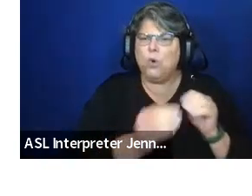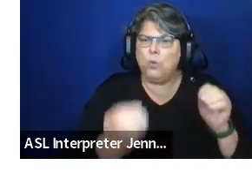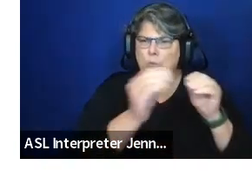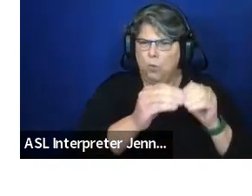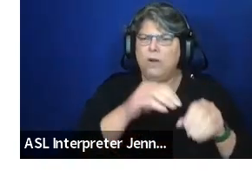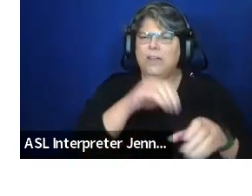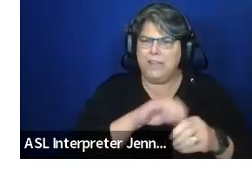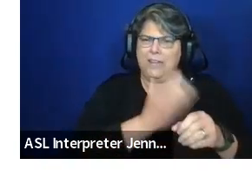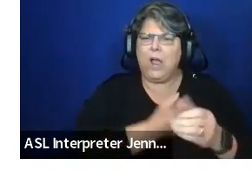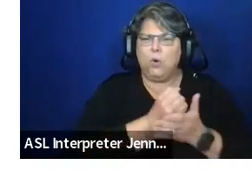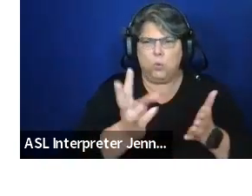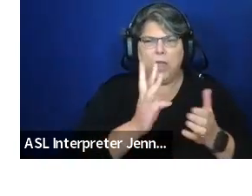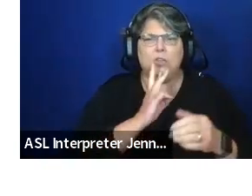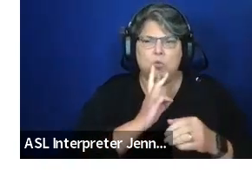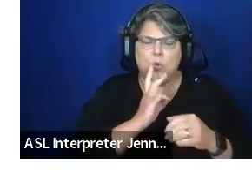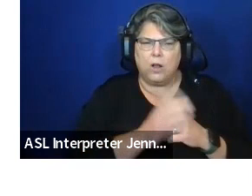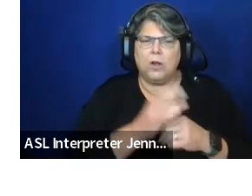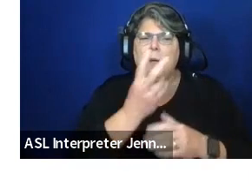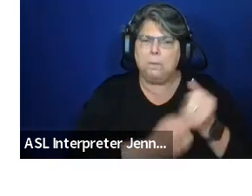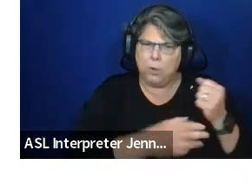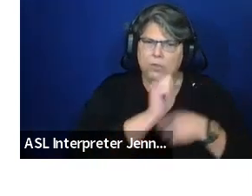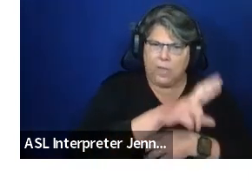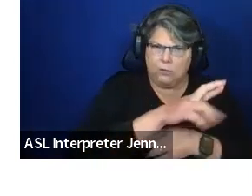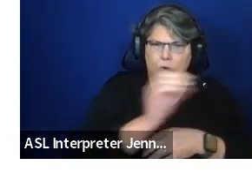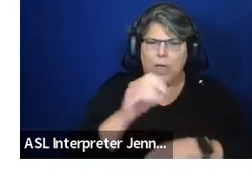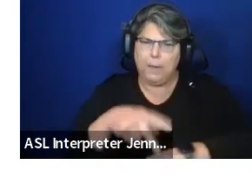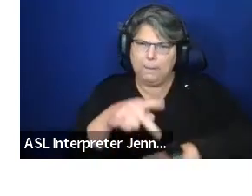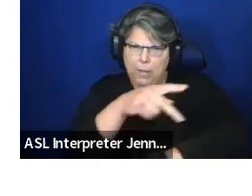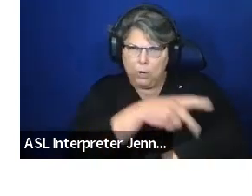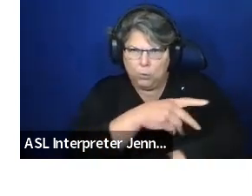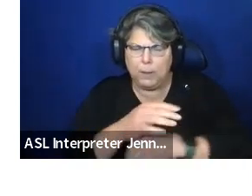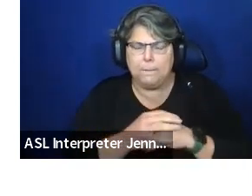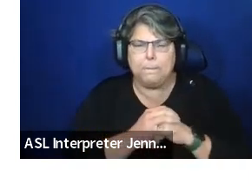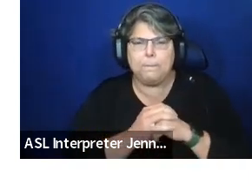in wastewater samples in both communities.